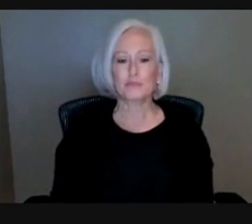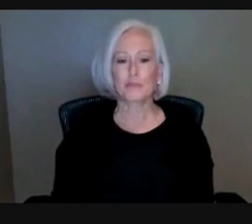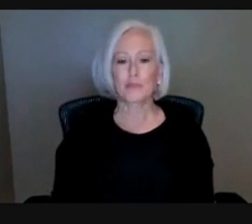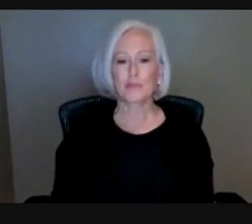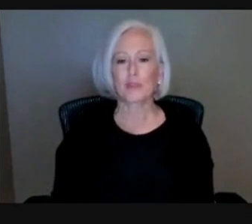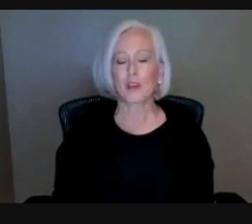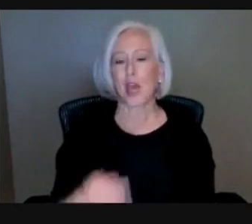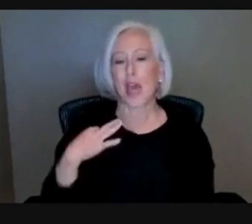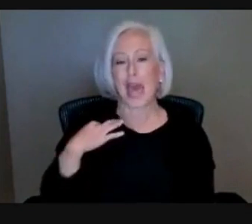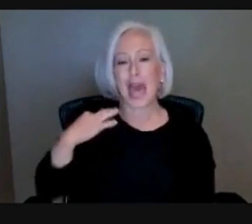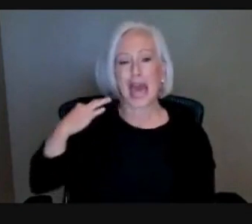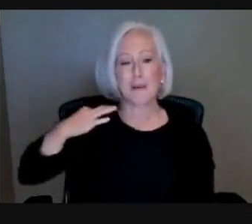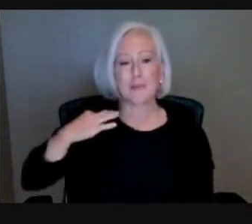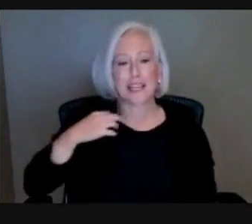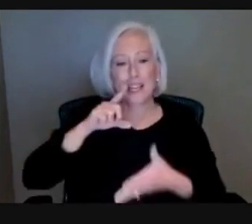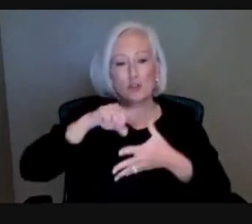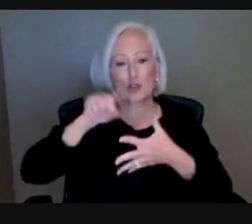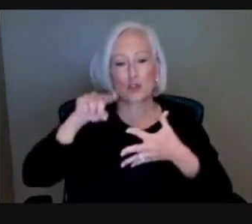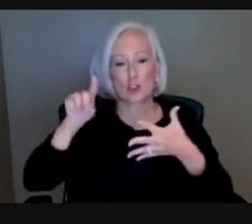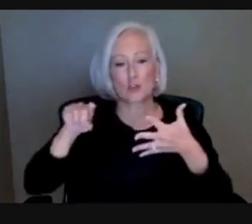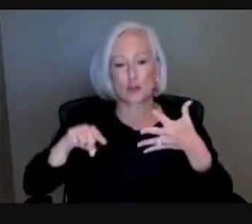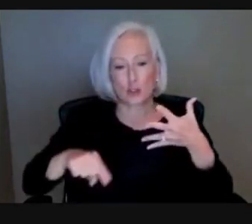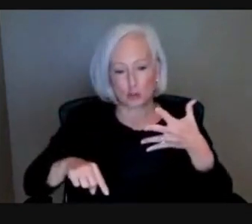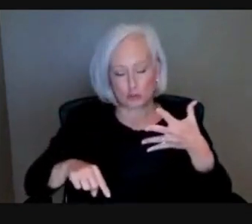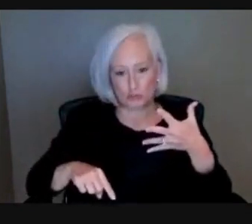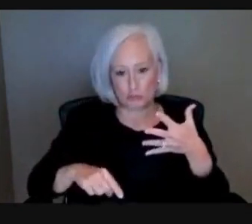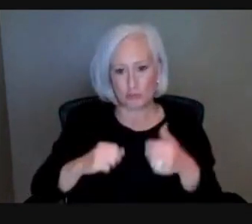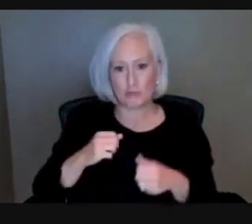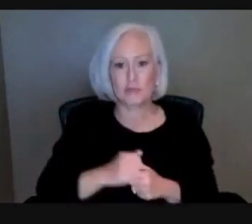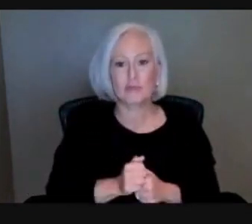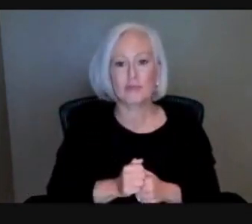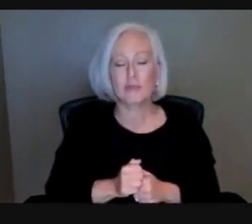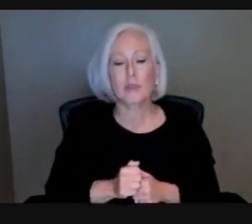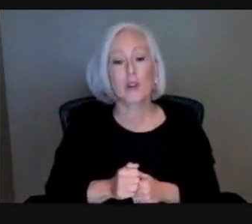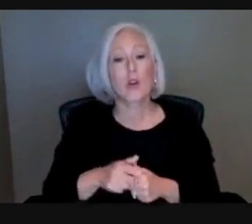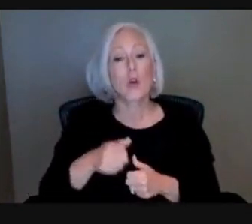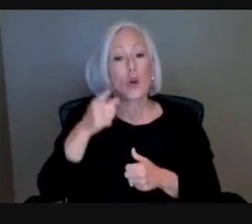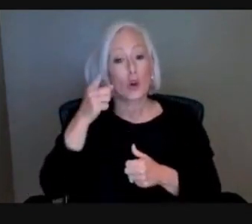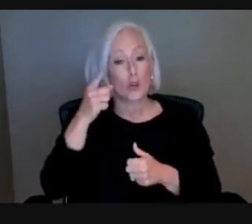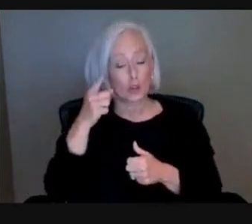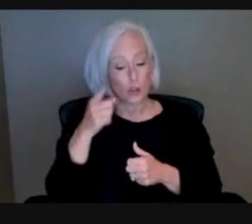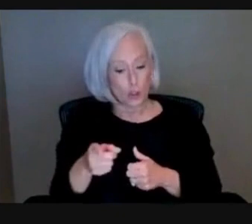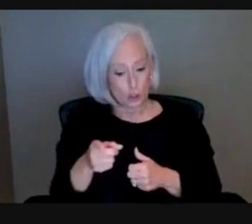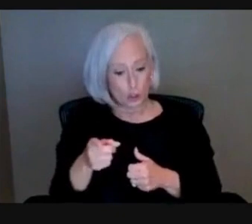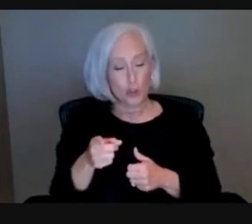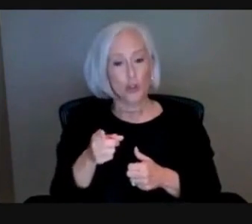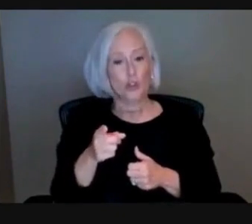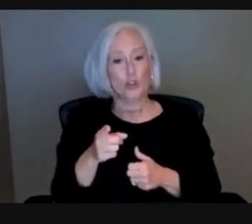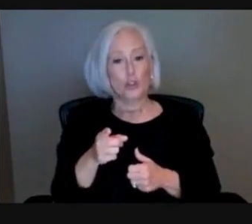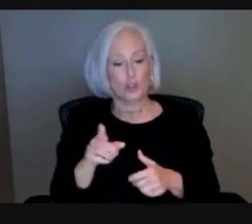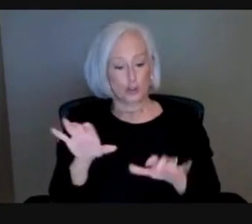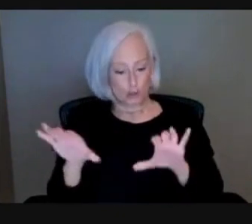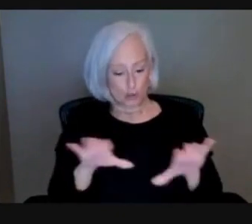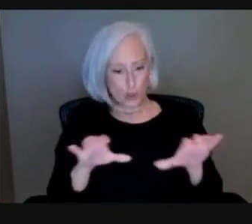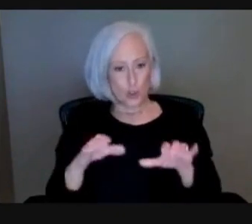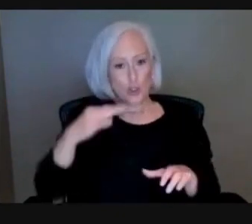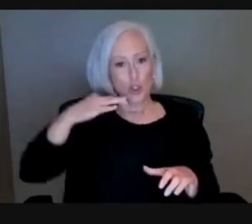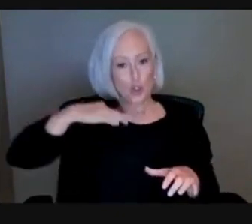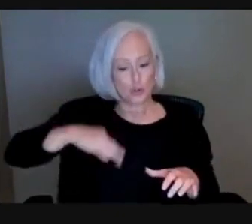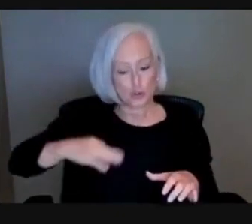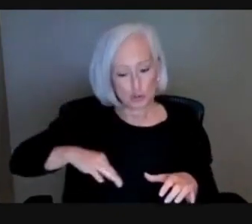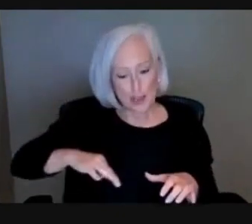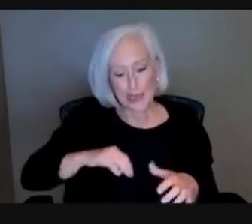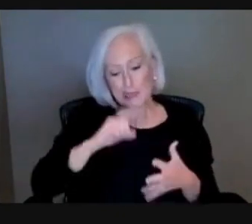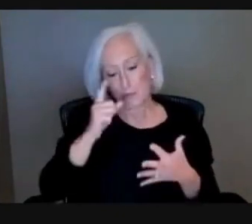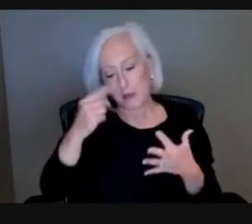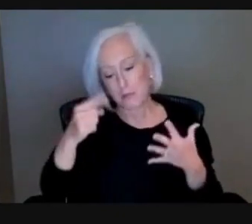Application checklist. So when and after you've gone through your mortgage and we've done your credit and you've done all of these